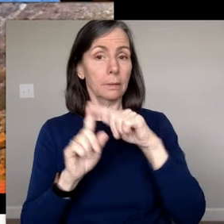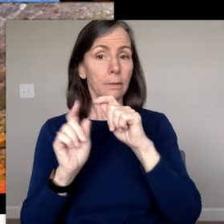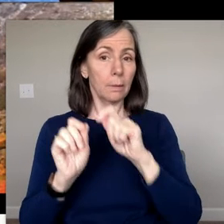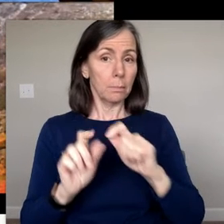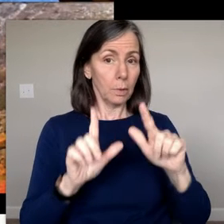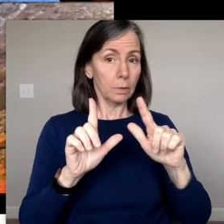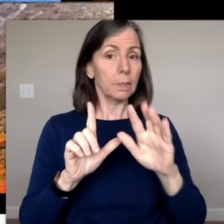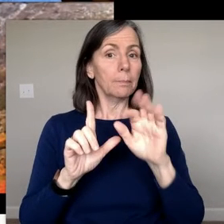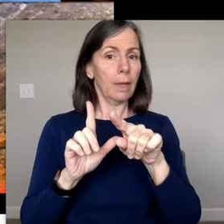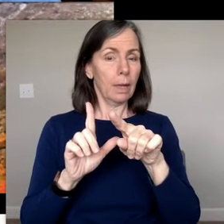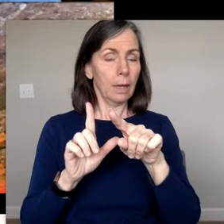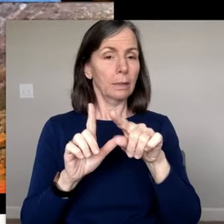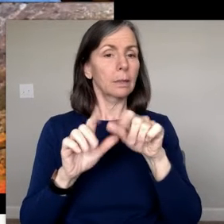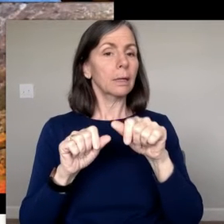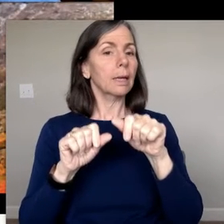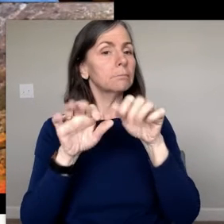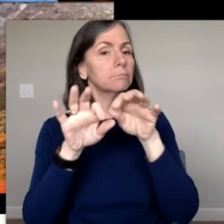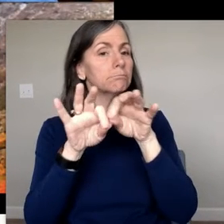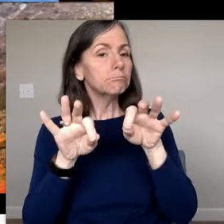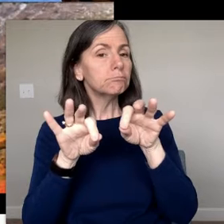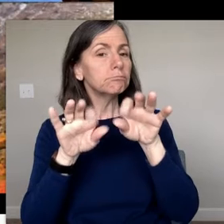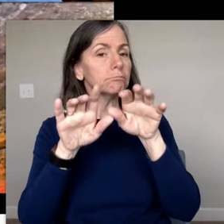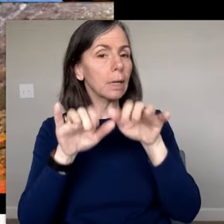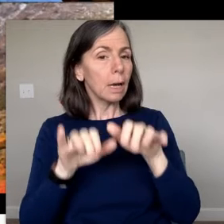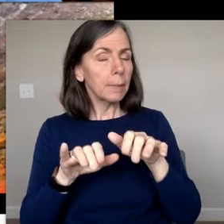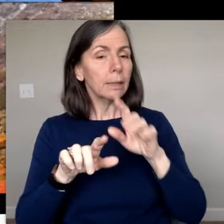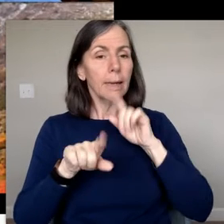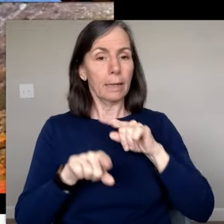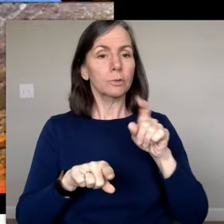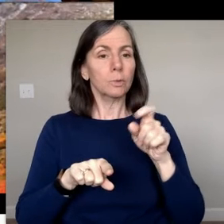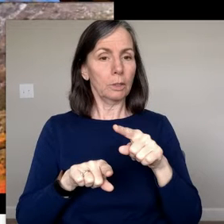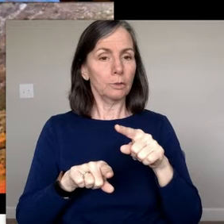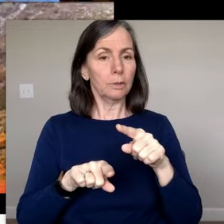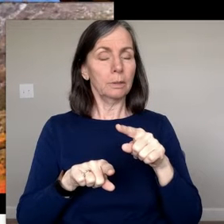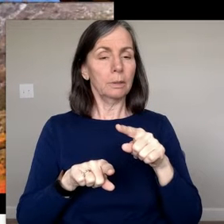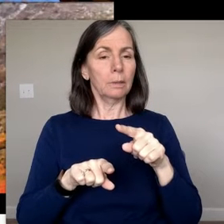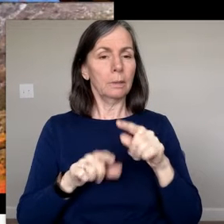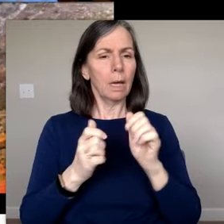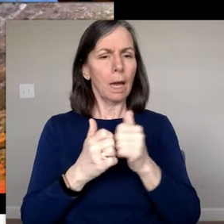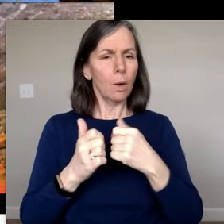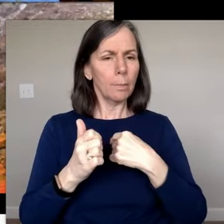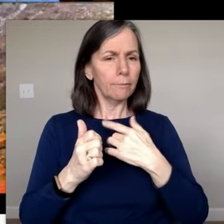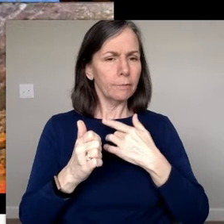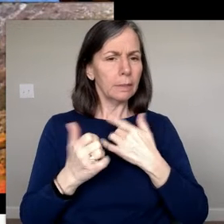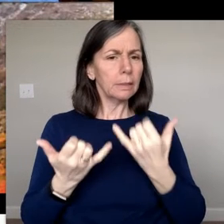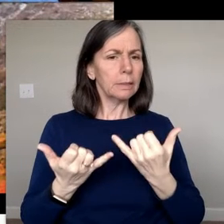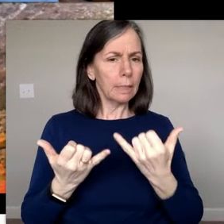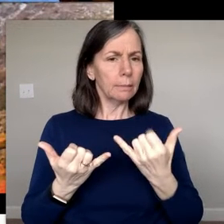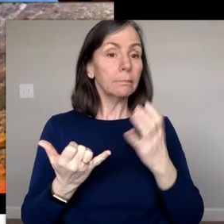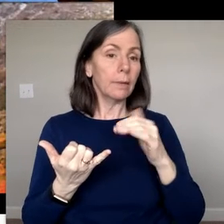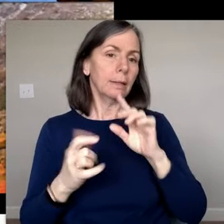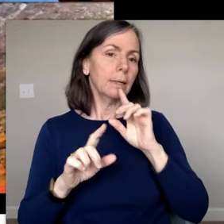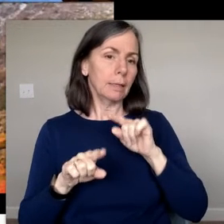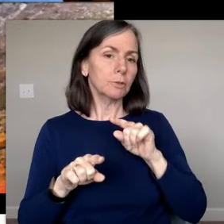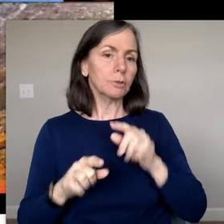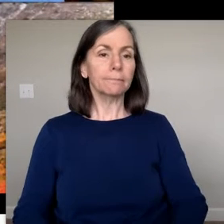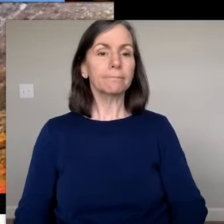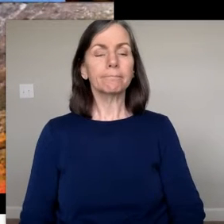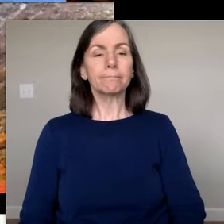And now I can write a comment answering the original question, which was, how am I feeling today?